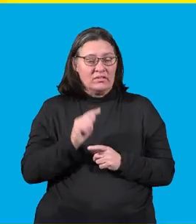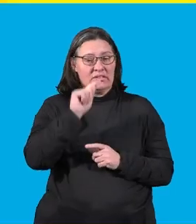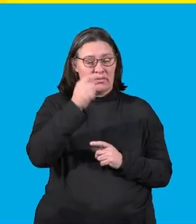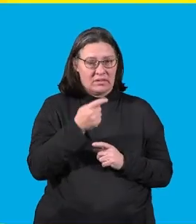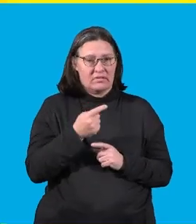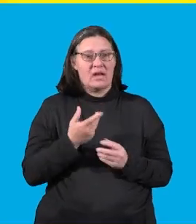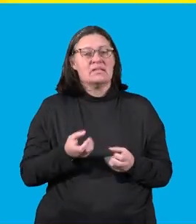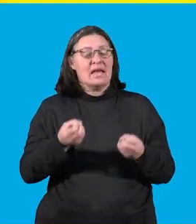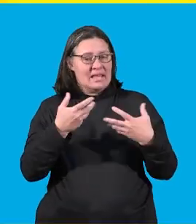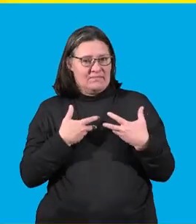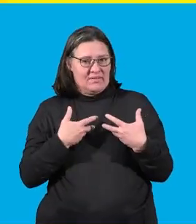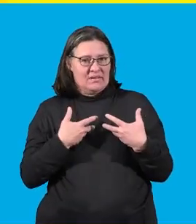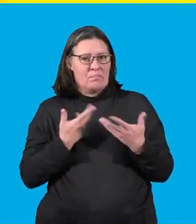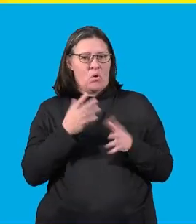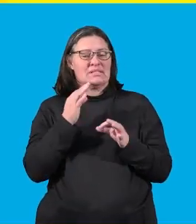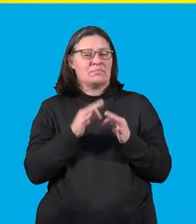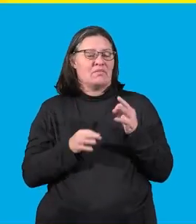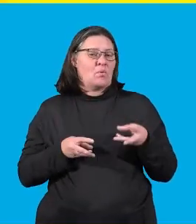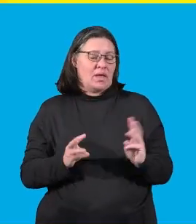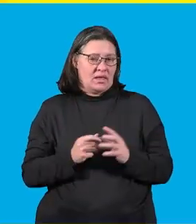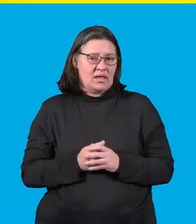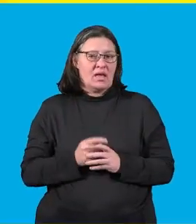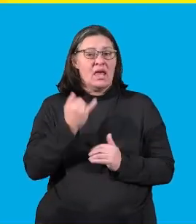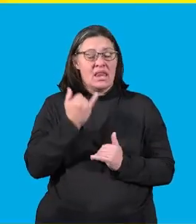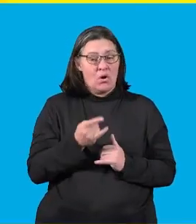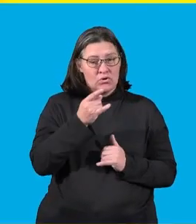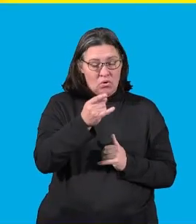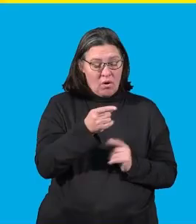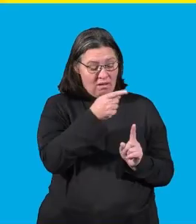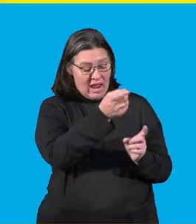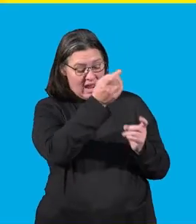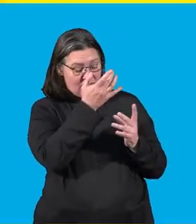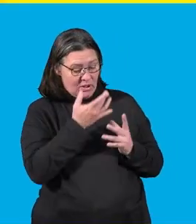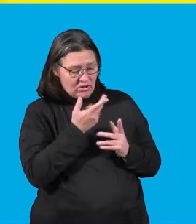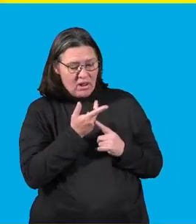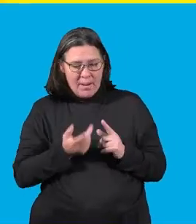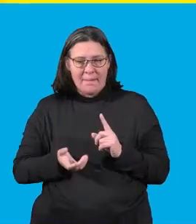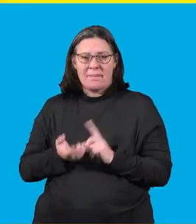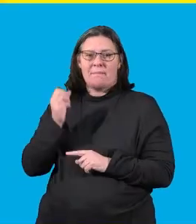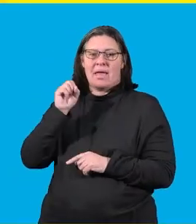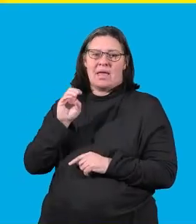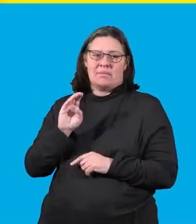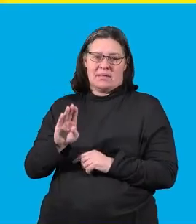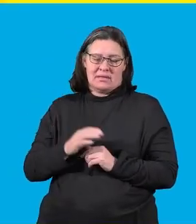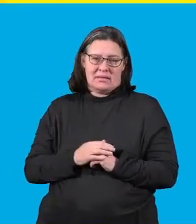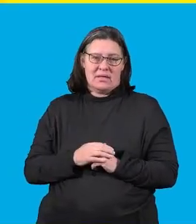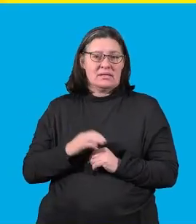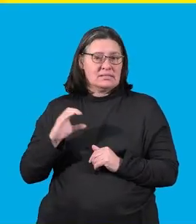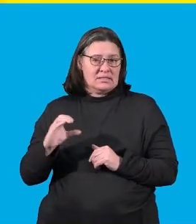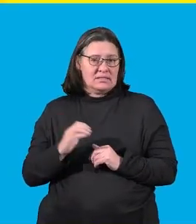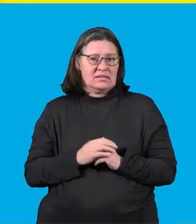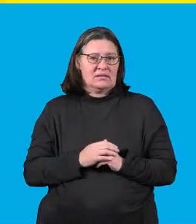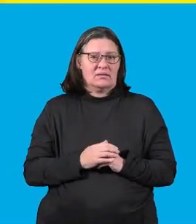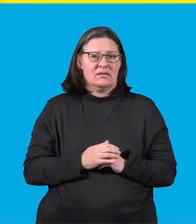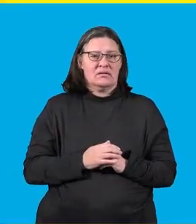derivative and they've given that to you in simplified form. You now need to use that information to help you find a, b, and